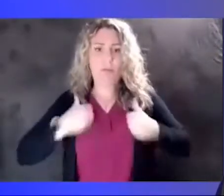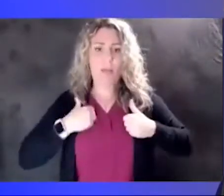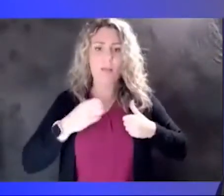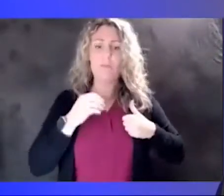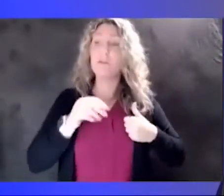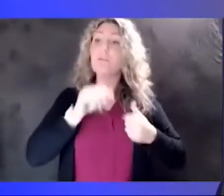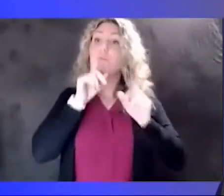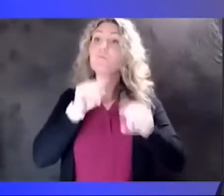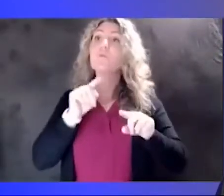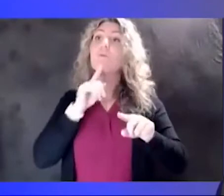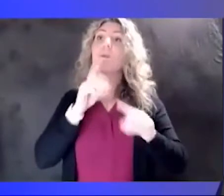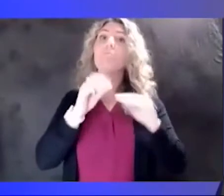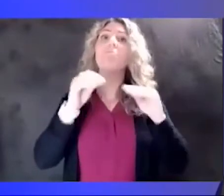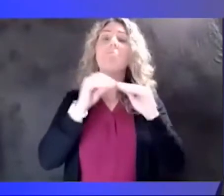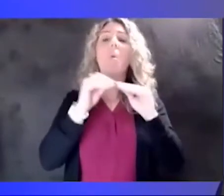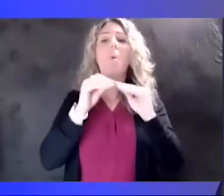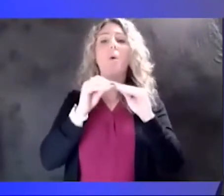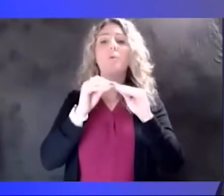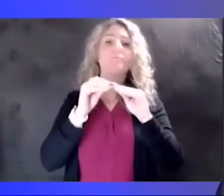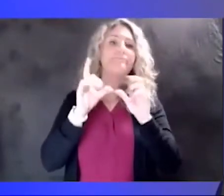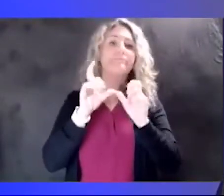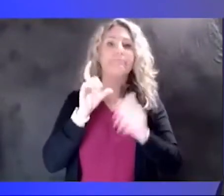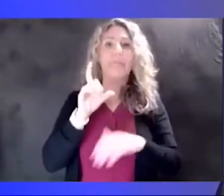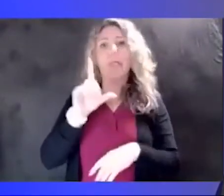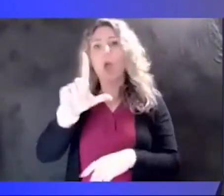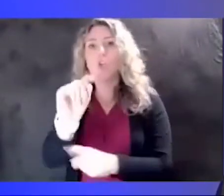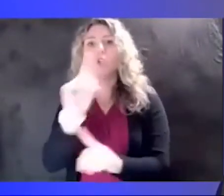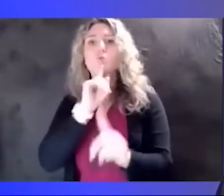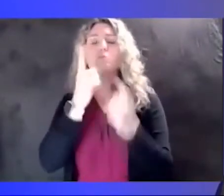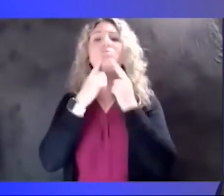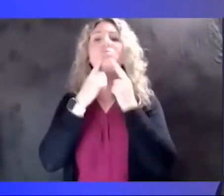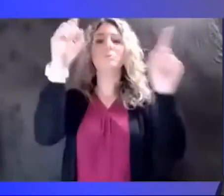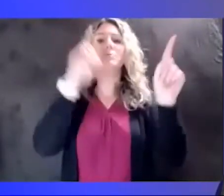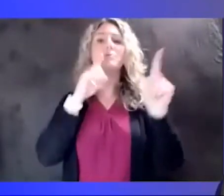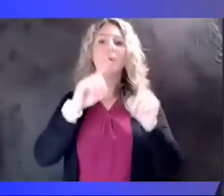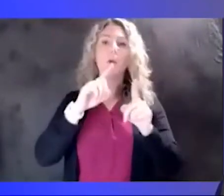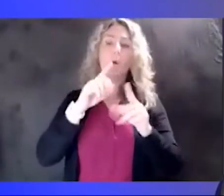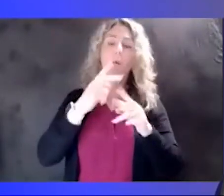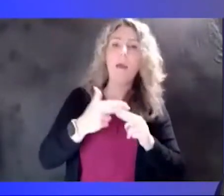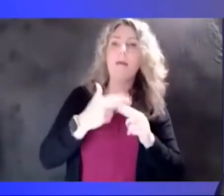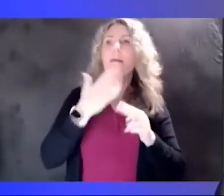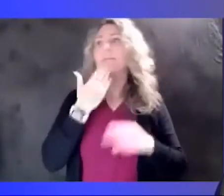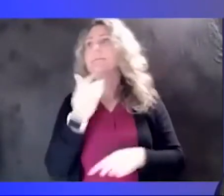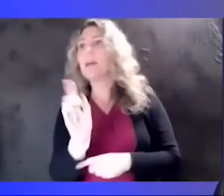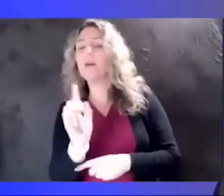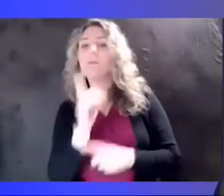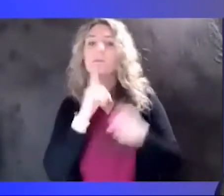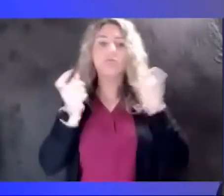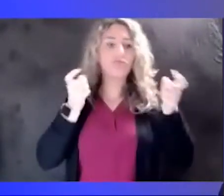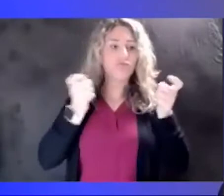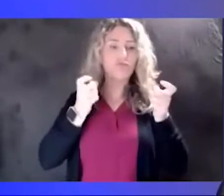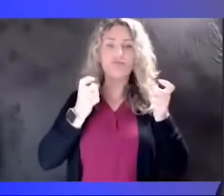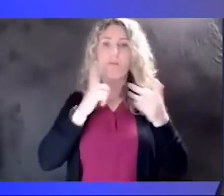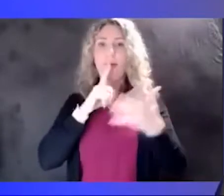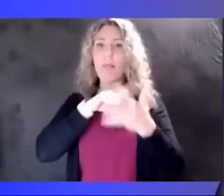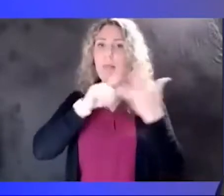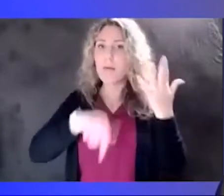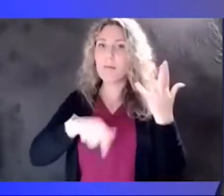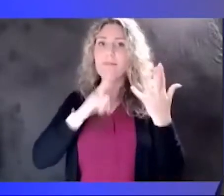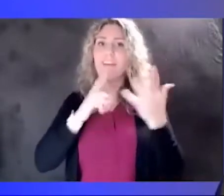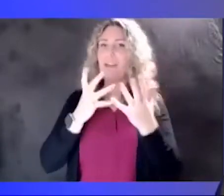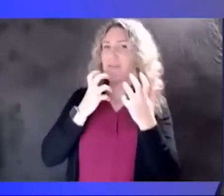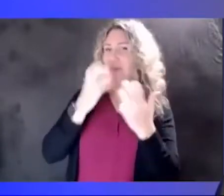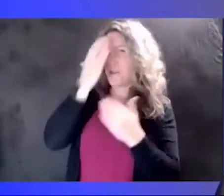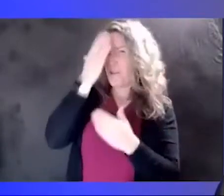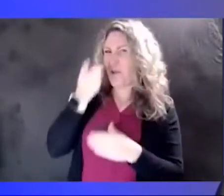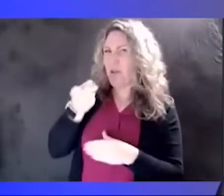more long-term success with working on weight loss, diabetes control, et cetera. So I would want to know Brian a little more personally,